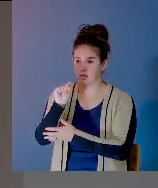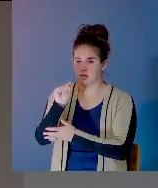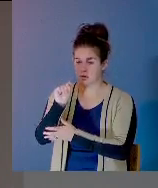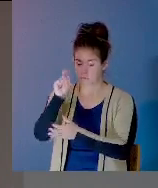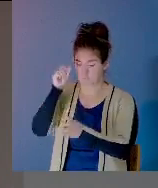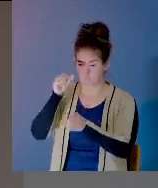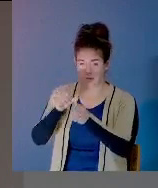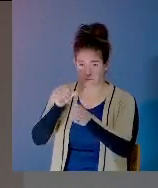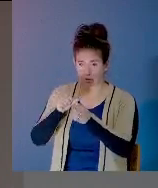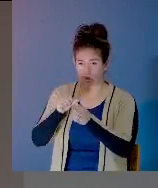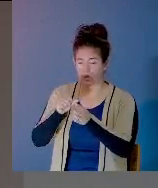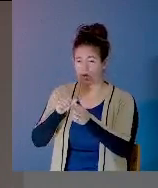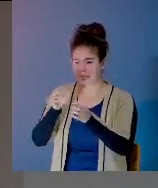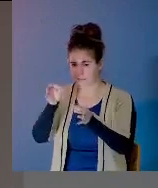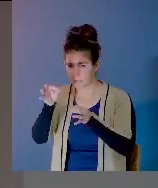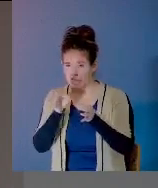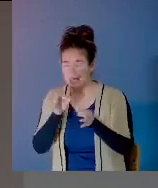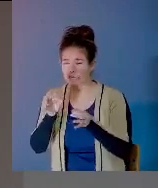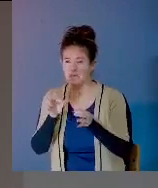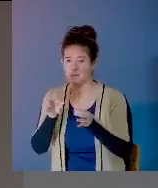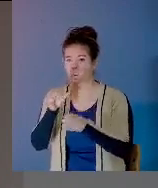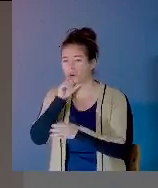Testament. And